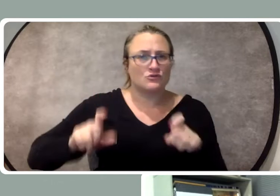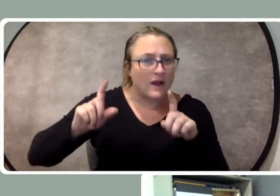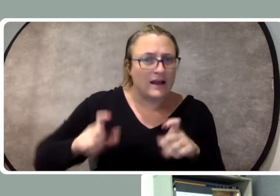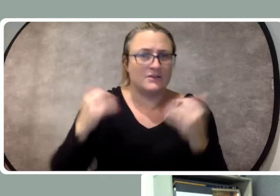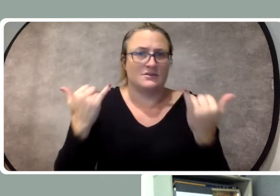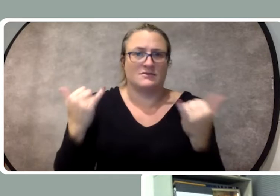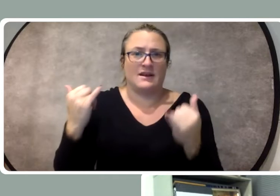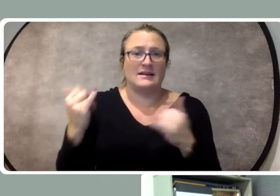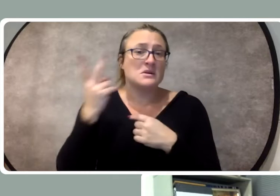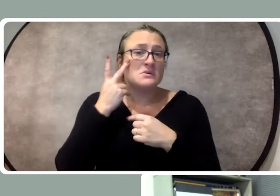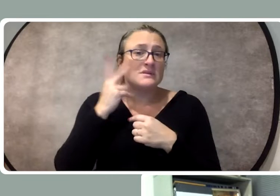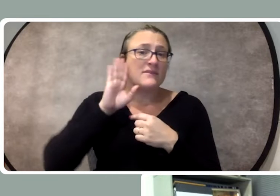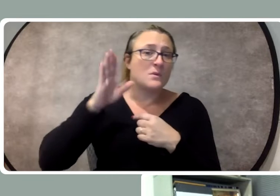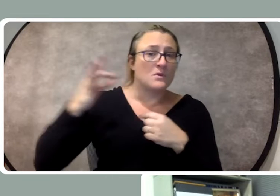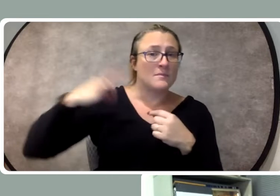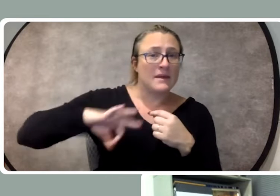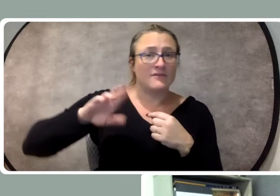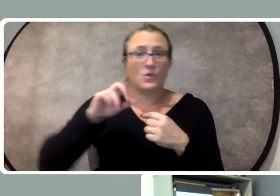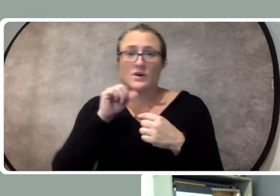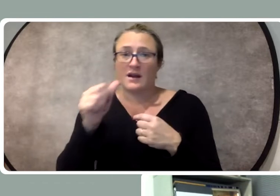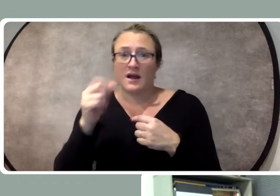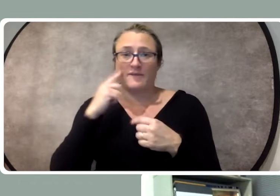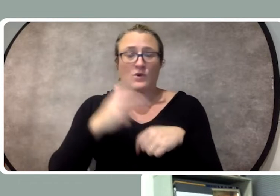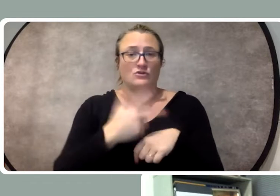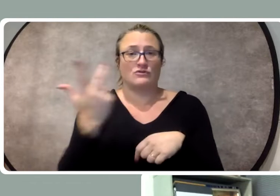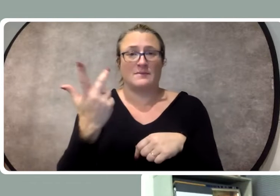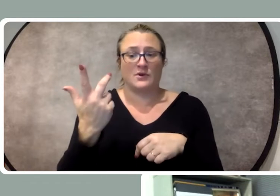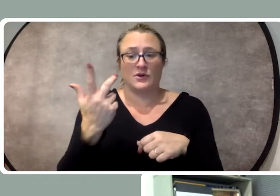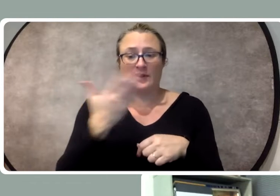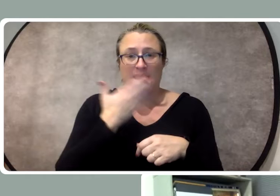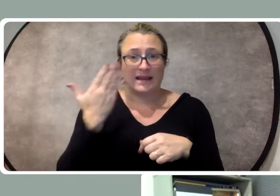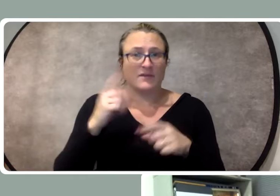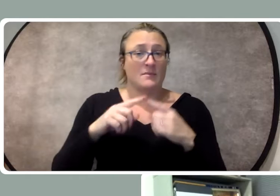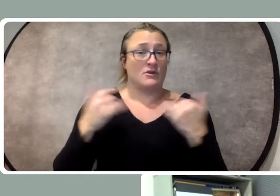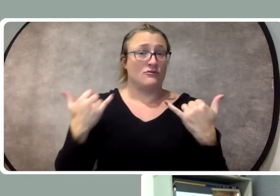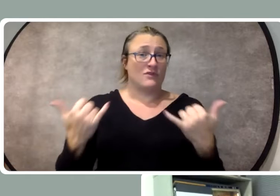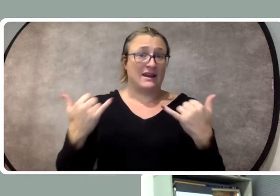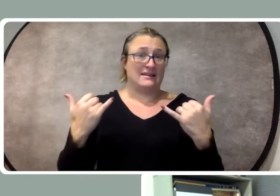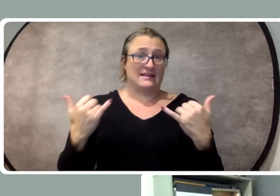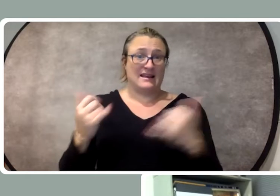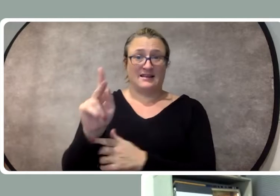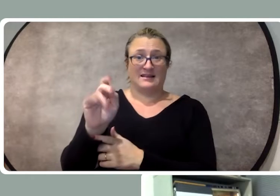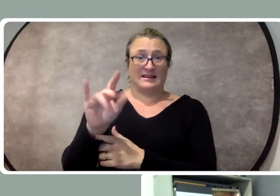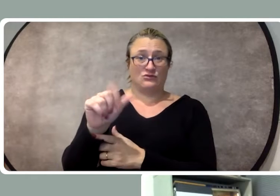they would also benefit patients with triple negative breast cancer. But right now, Keytruda is the only one we have